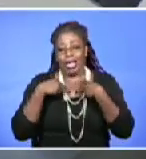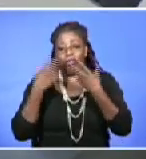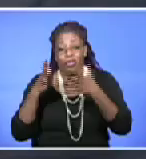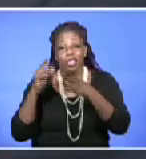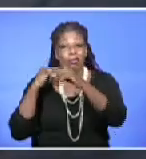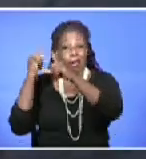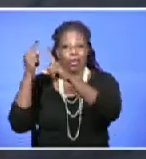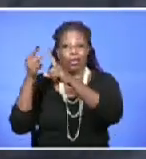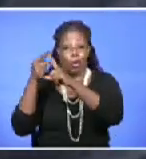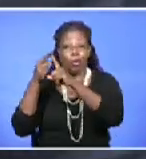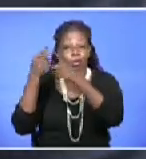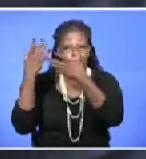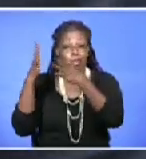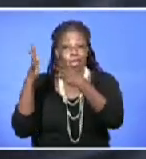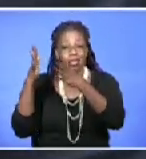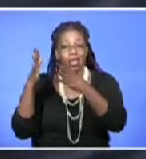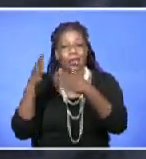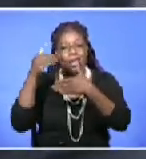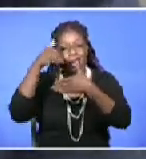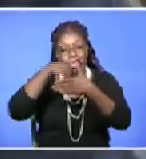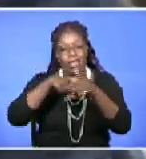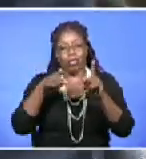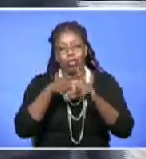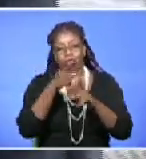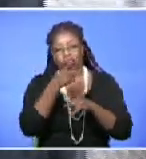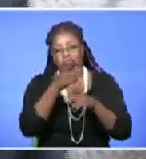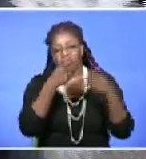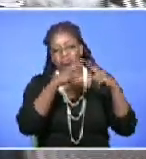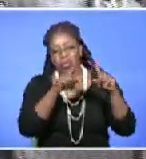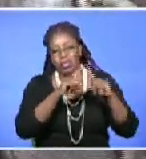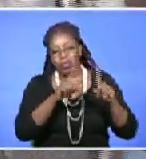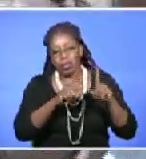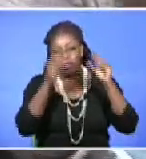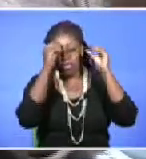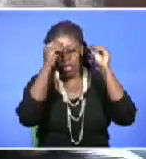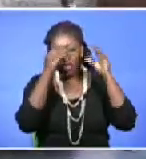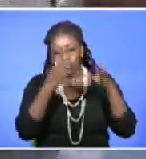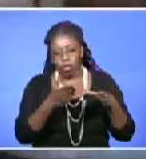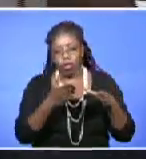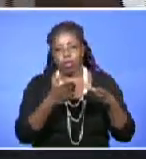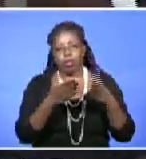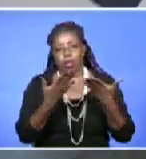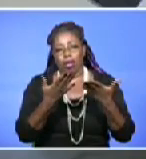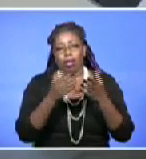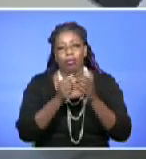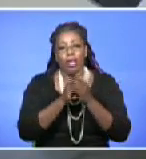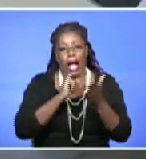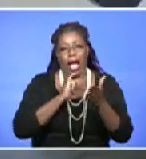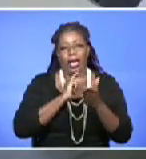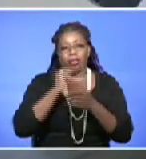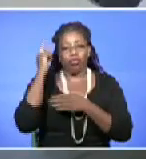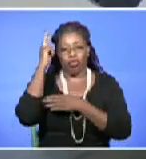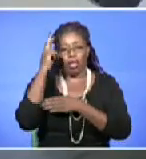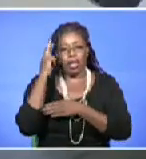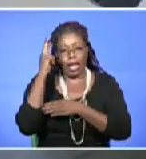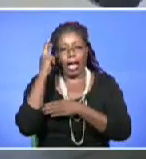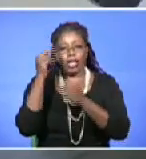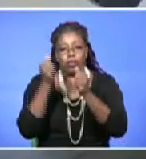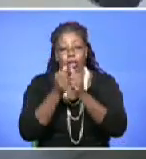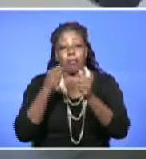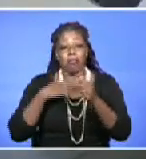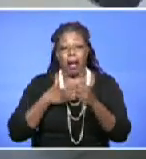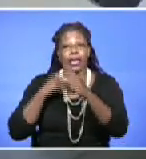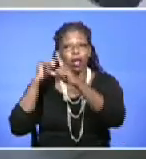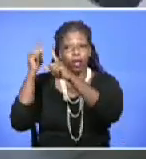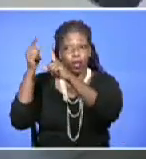already set up. But as I got into the different lectures, like the 10 lectures that we did, I realized that even with my goals